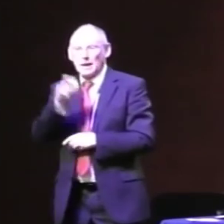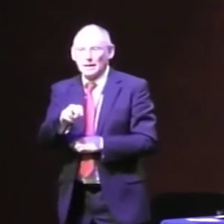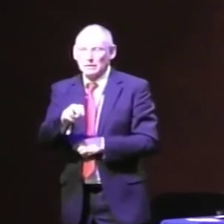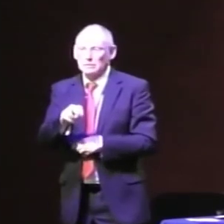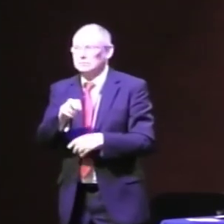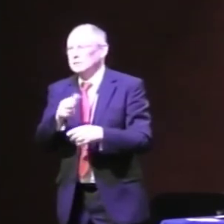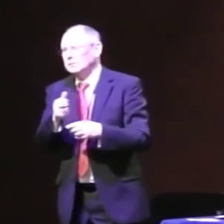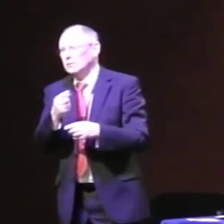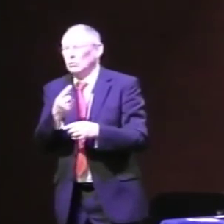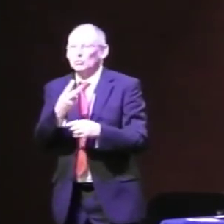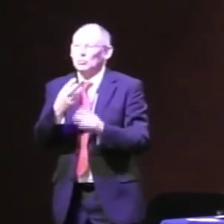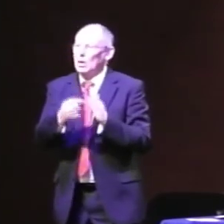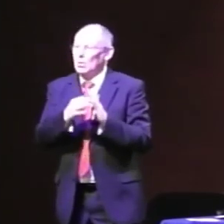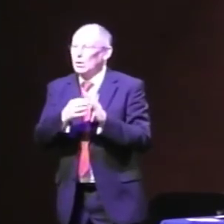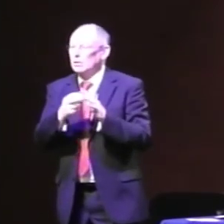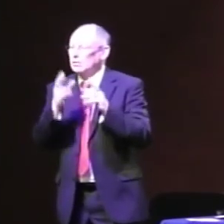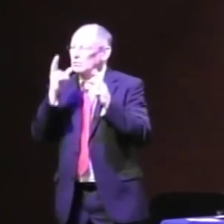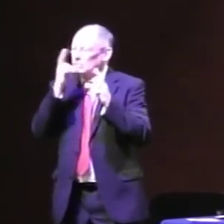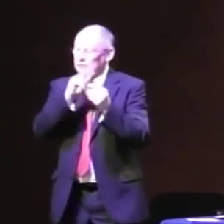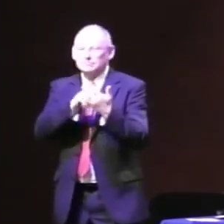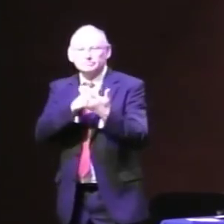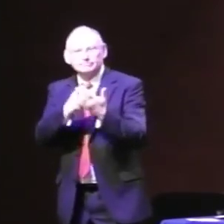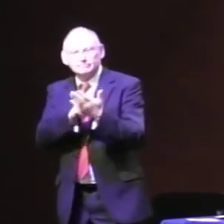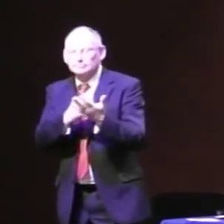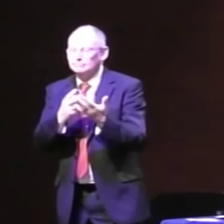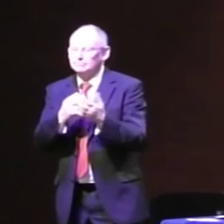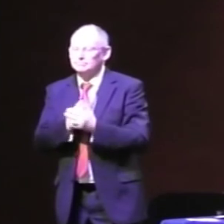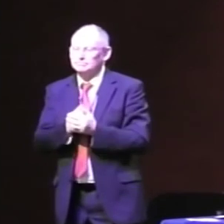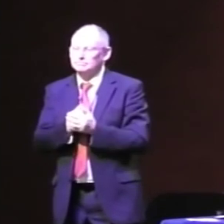him a couple of hours to return to sleep.